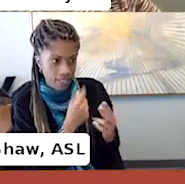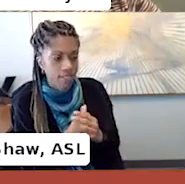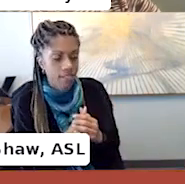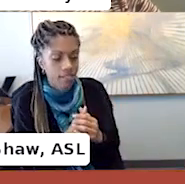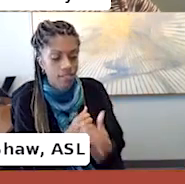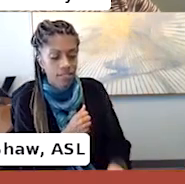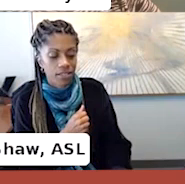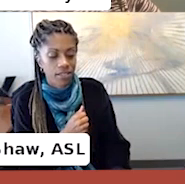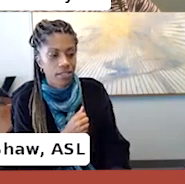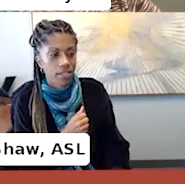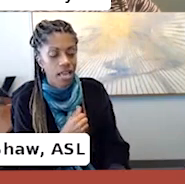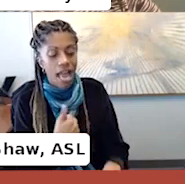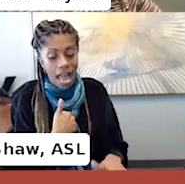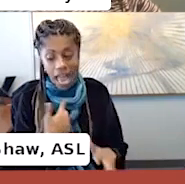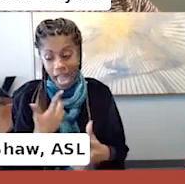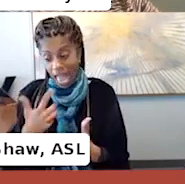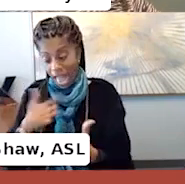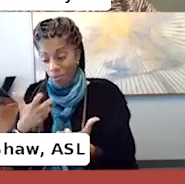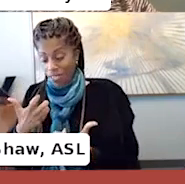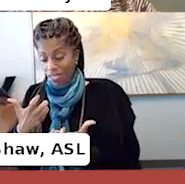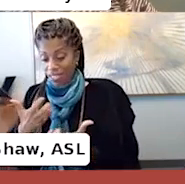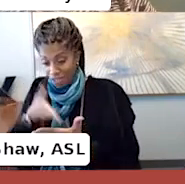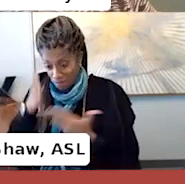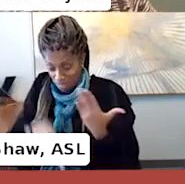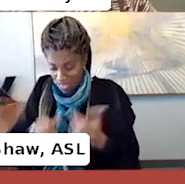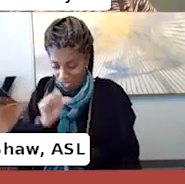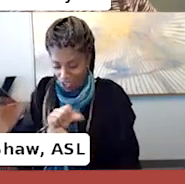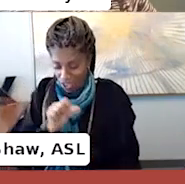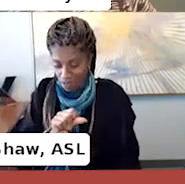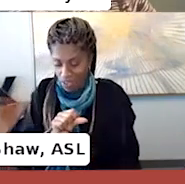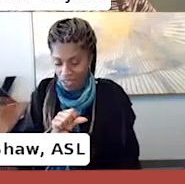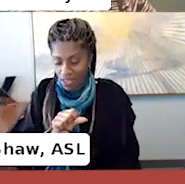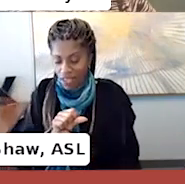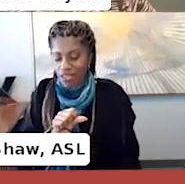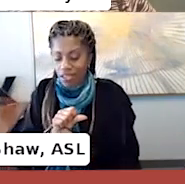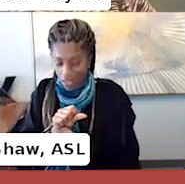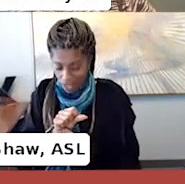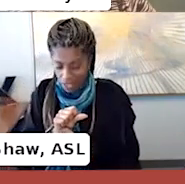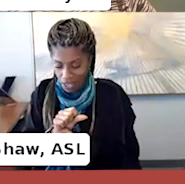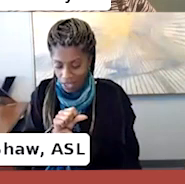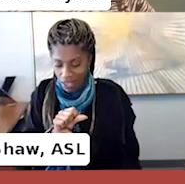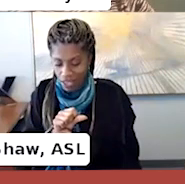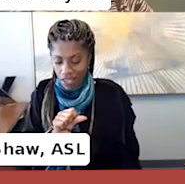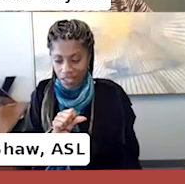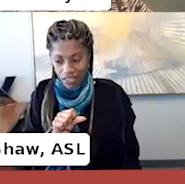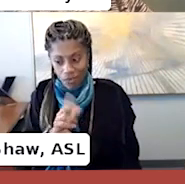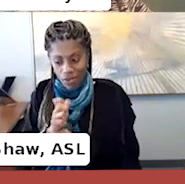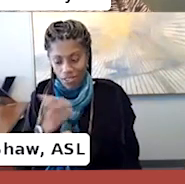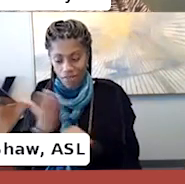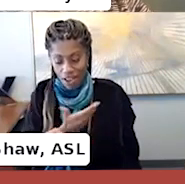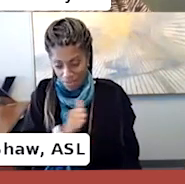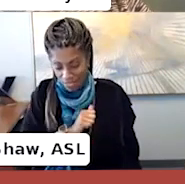could fire myself from the job. Then I would engage in dealing with you. So we didn't see each other for a while. That's